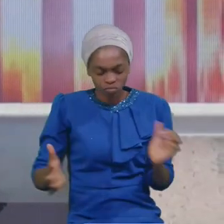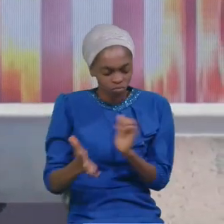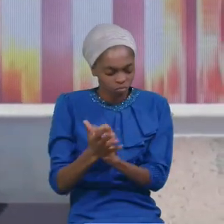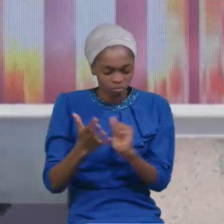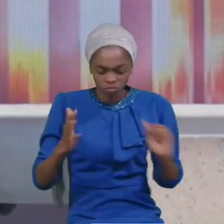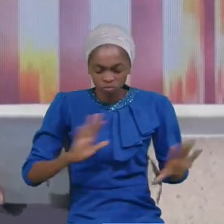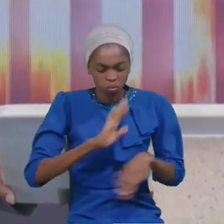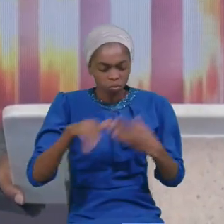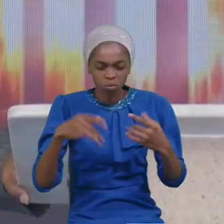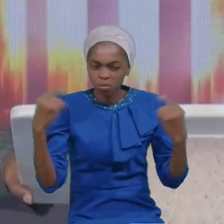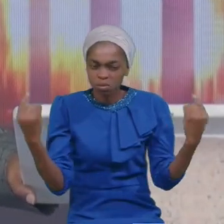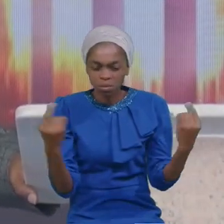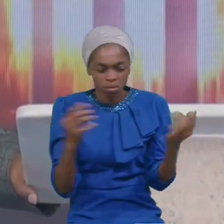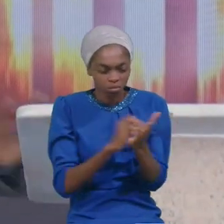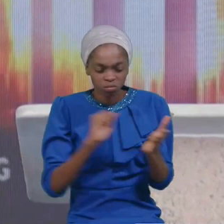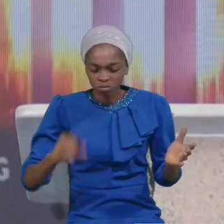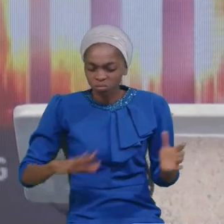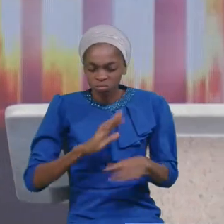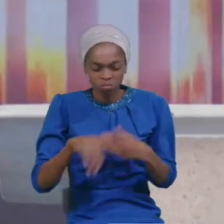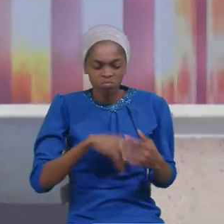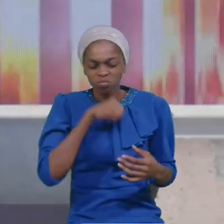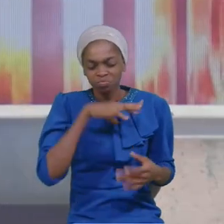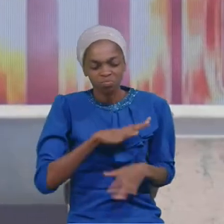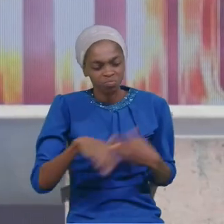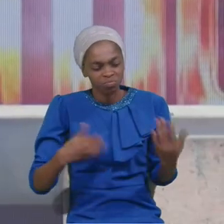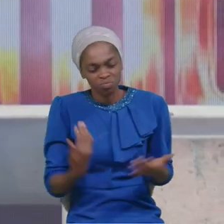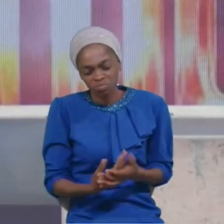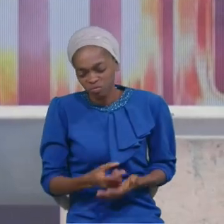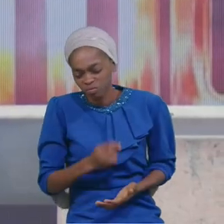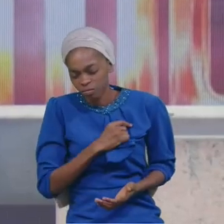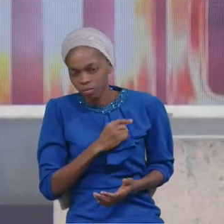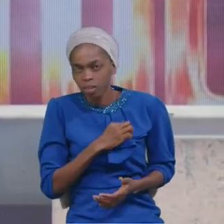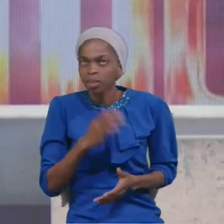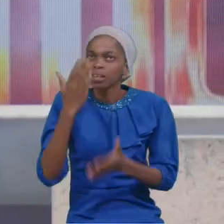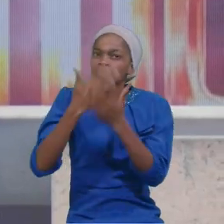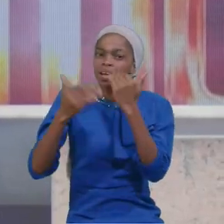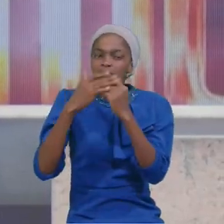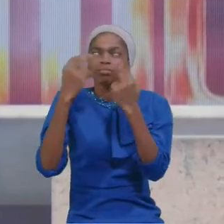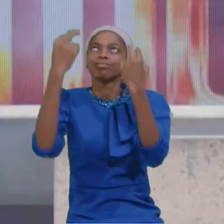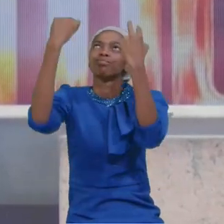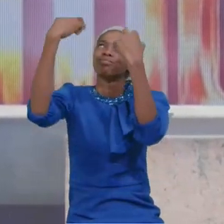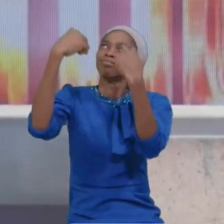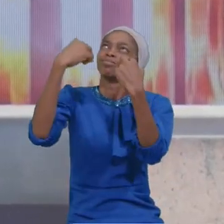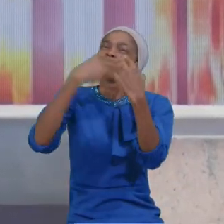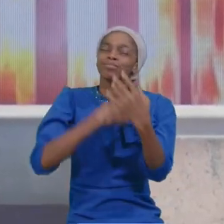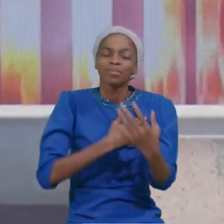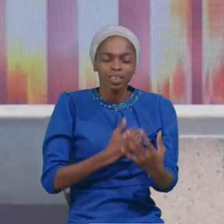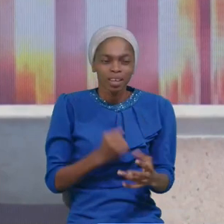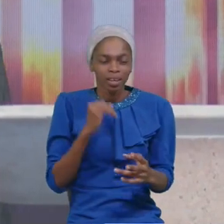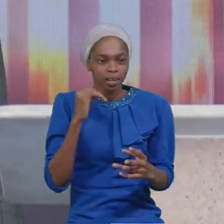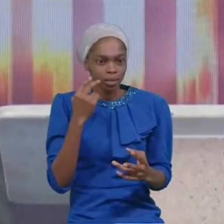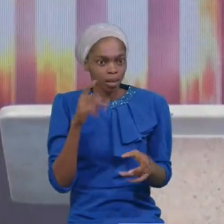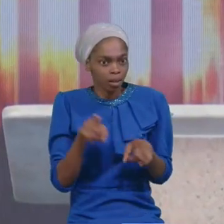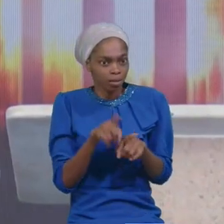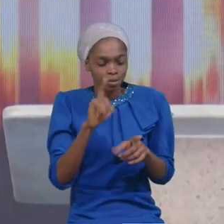you as if you're never sinned. Say, Lord, that's exactly what I want. And he says, call my name.